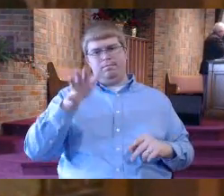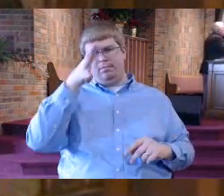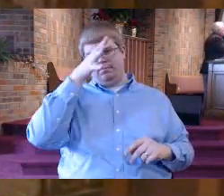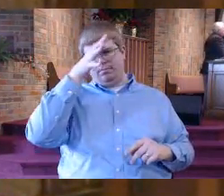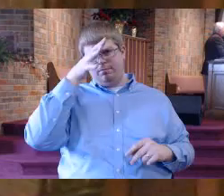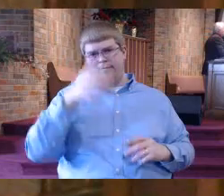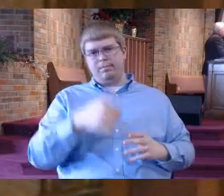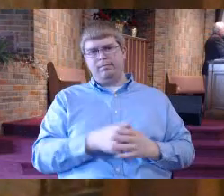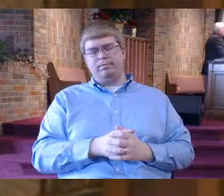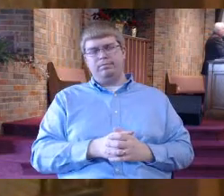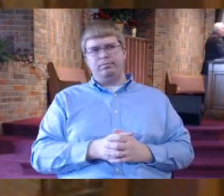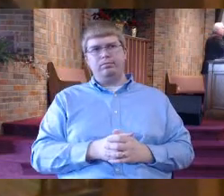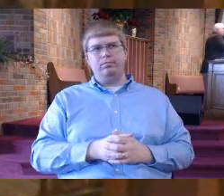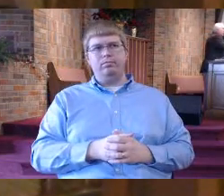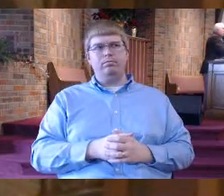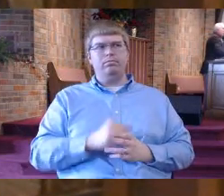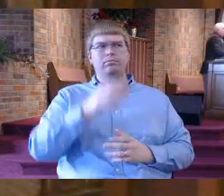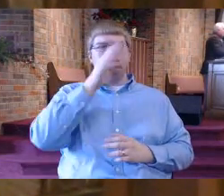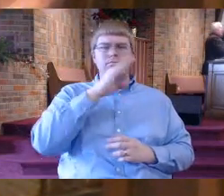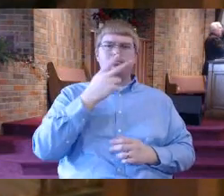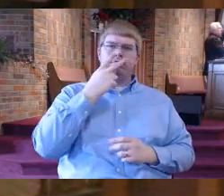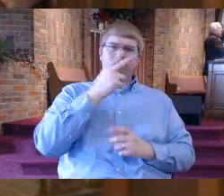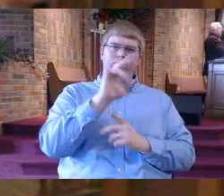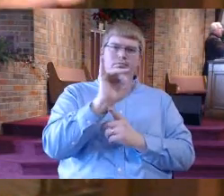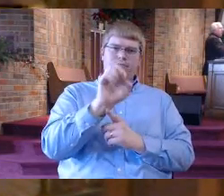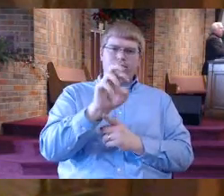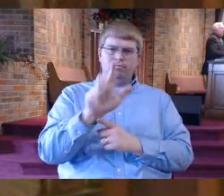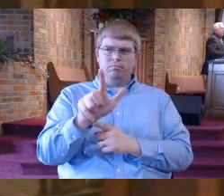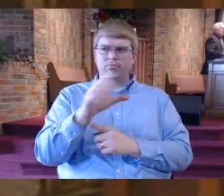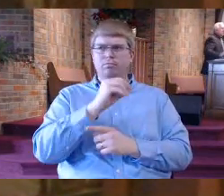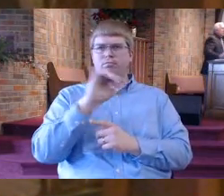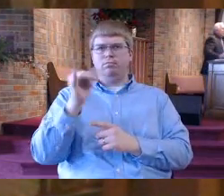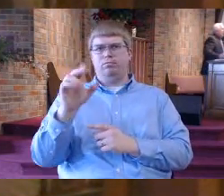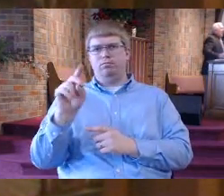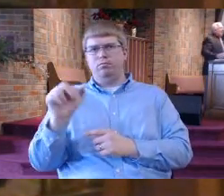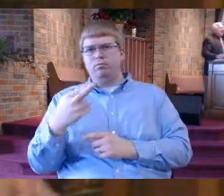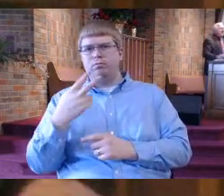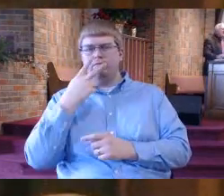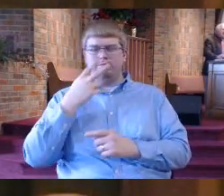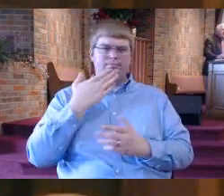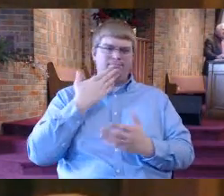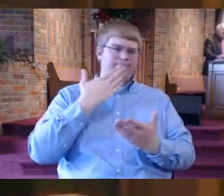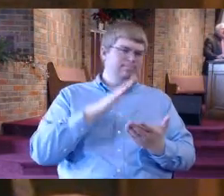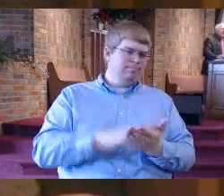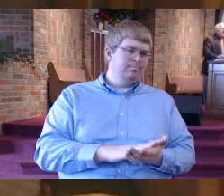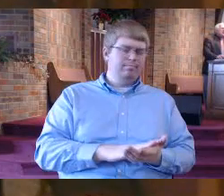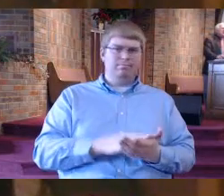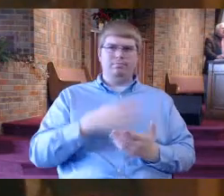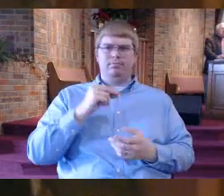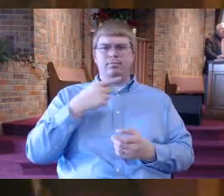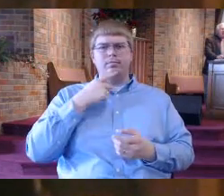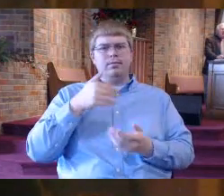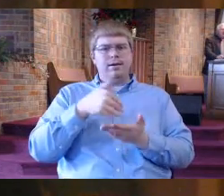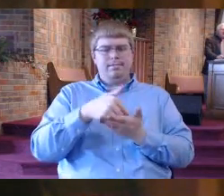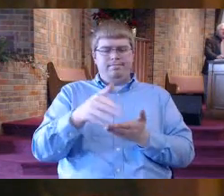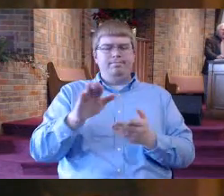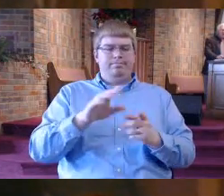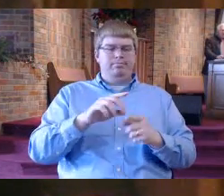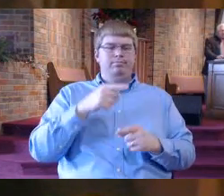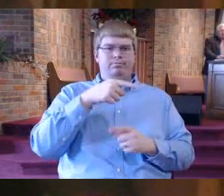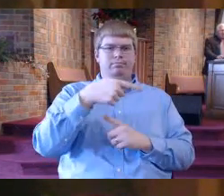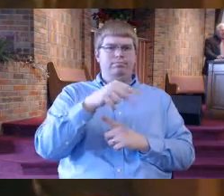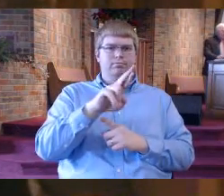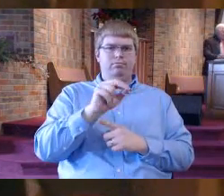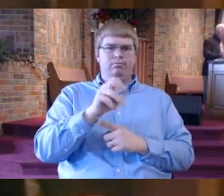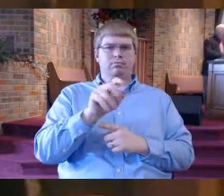and he saw Judah. And he saw the wickedness. He also saw goodness. And then he sent. He sent the prophets. He